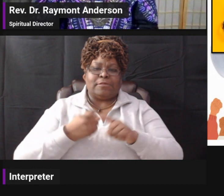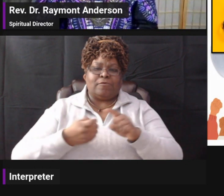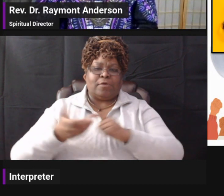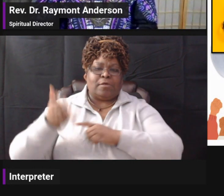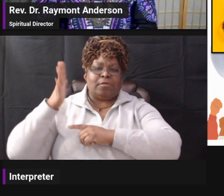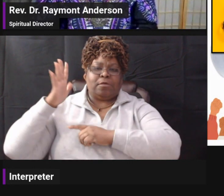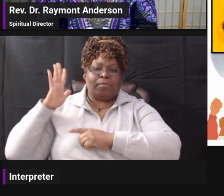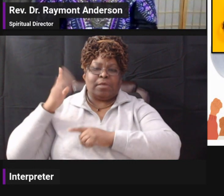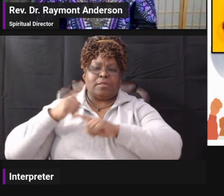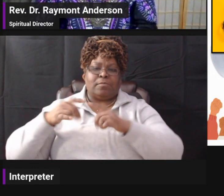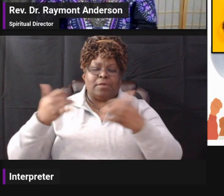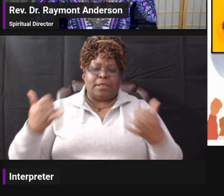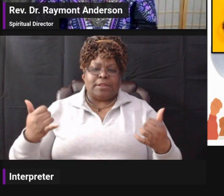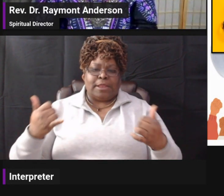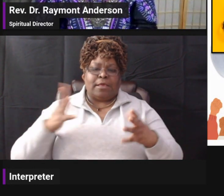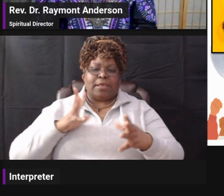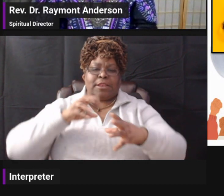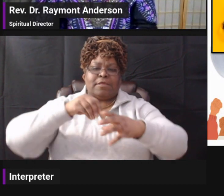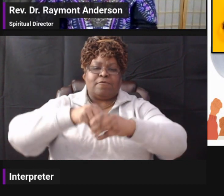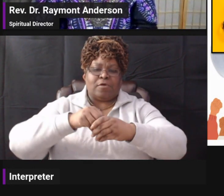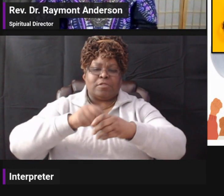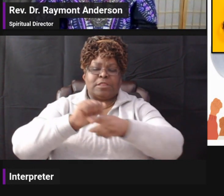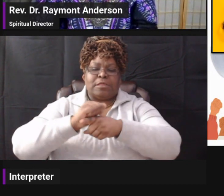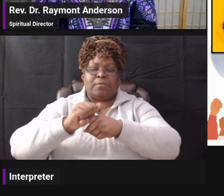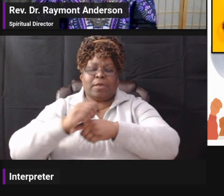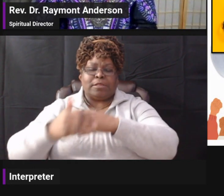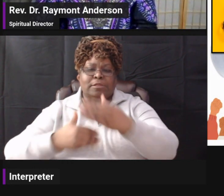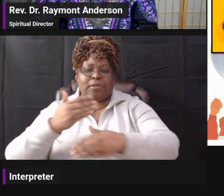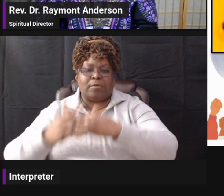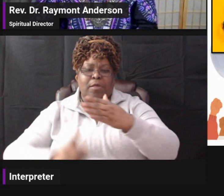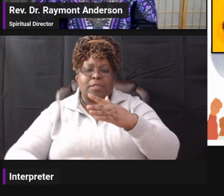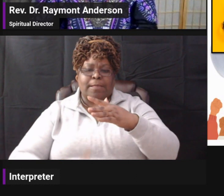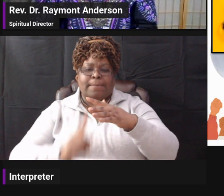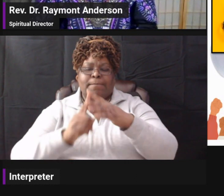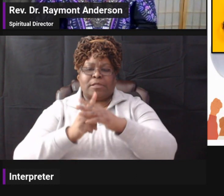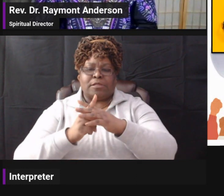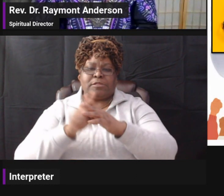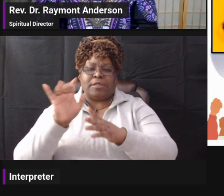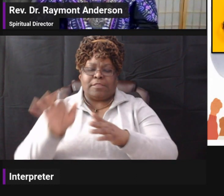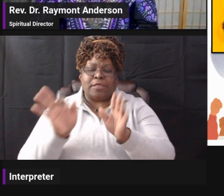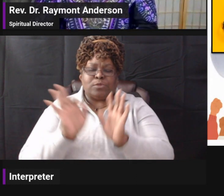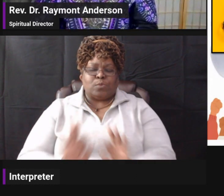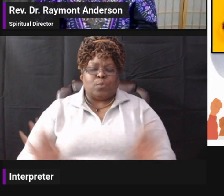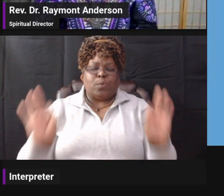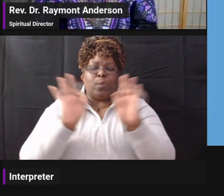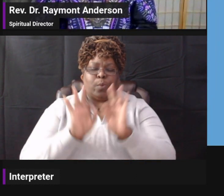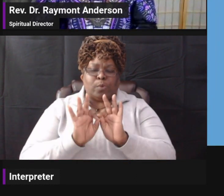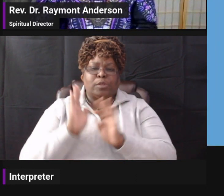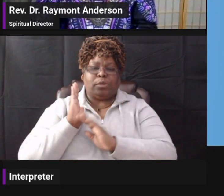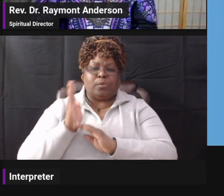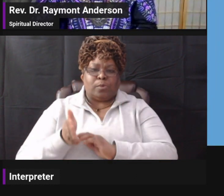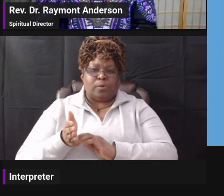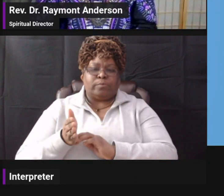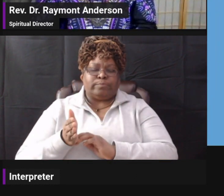consciousness, and yet engaging in the practice, engaging in the process, and manifesting it is certainly going